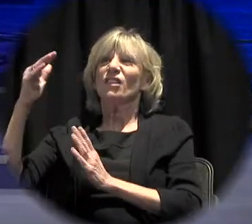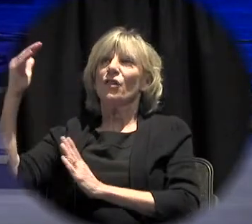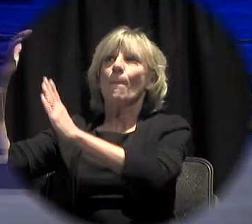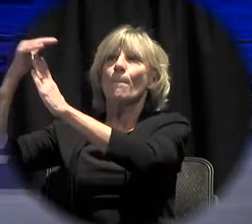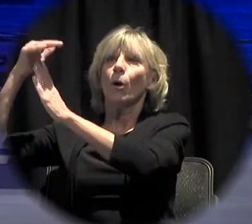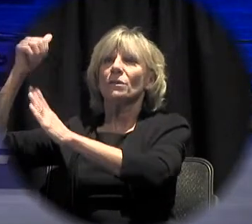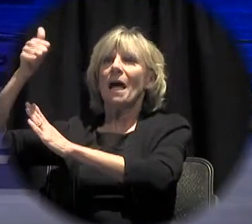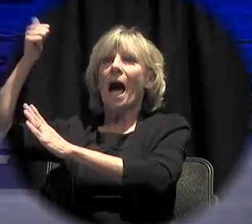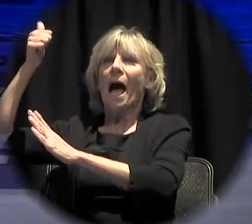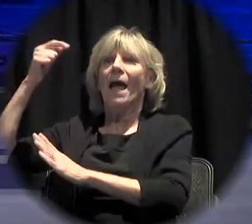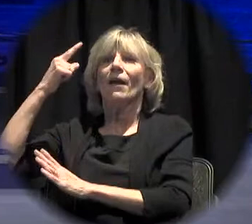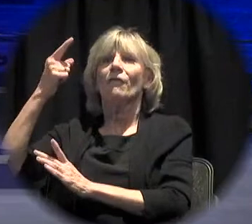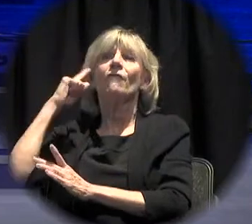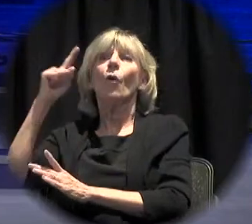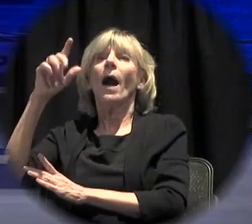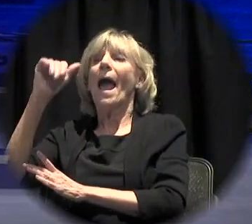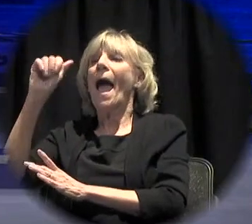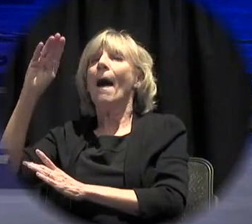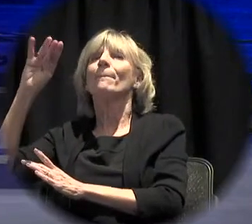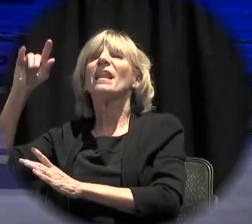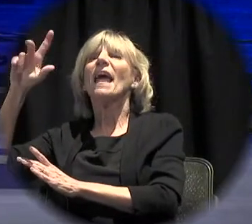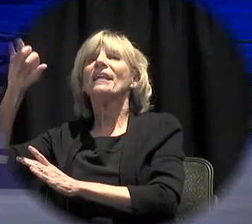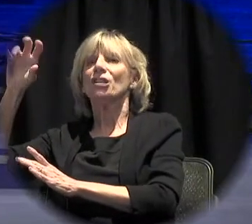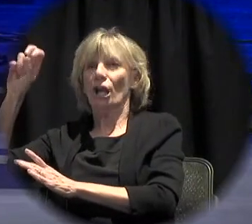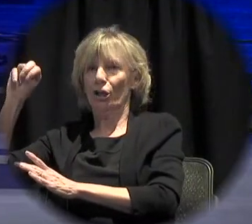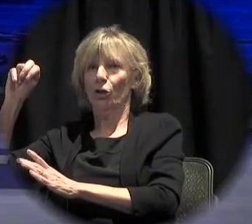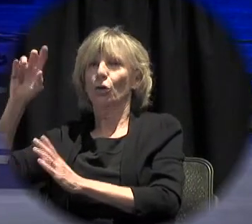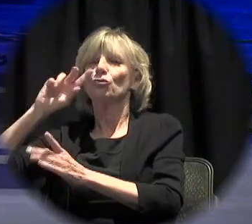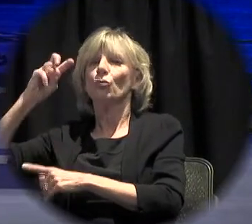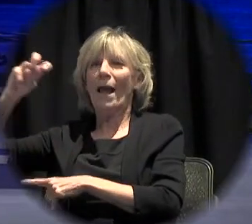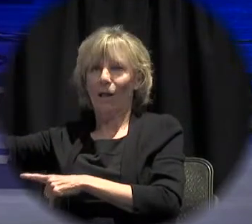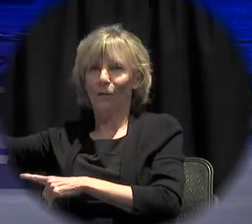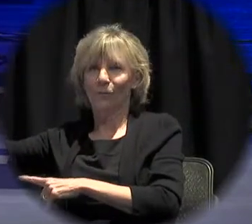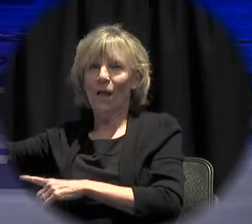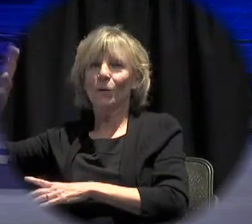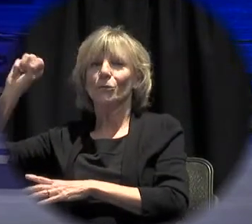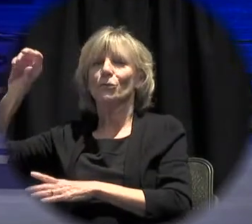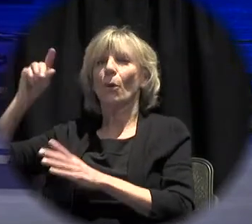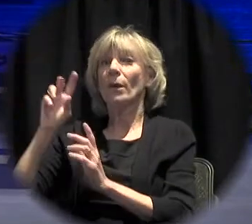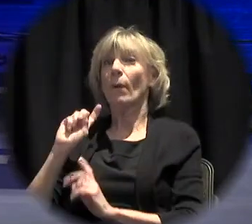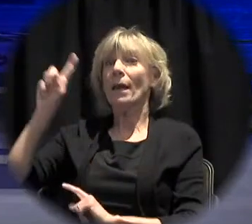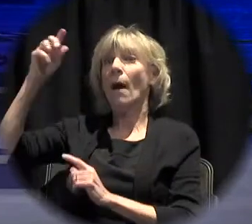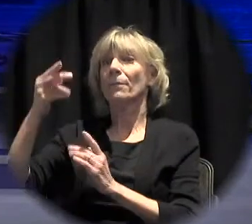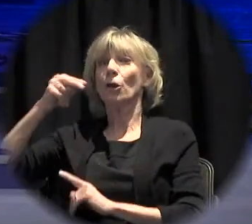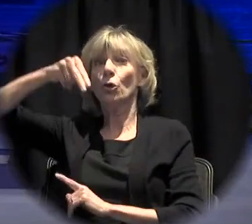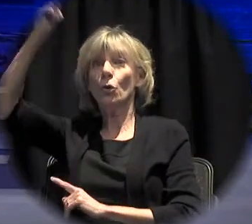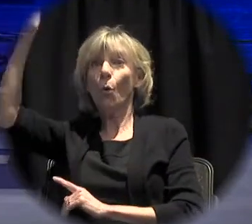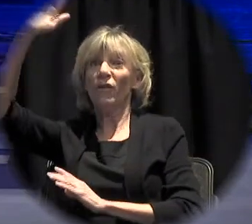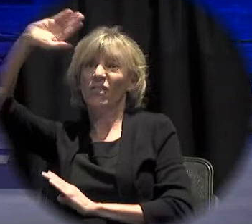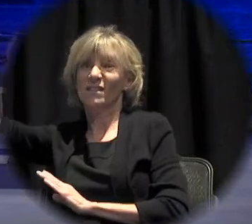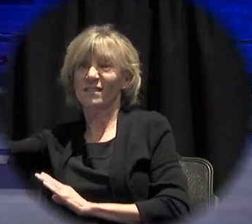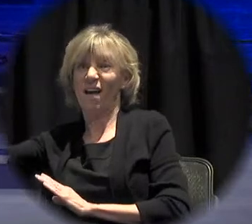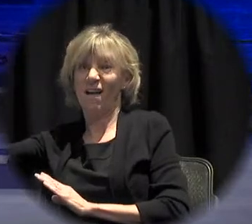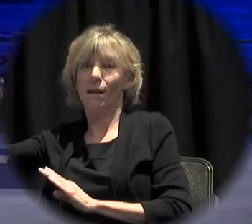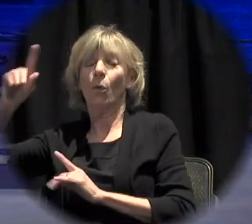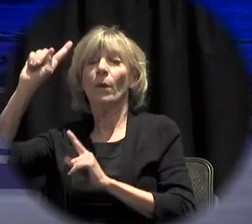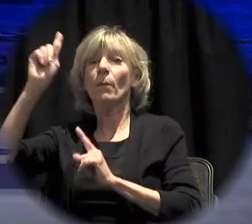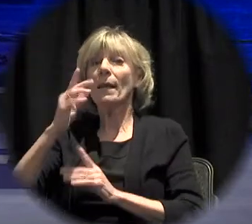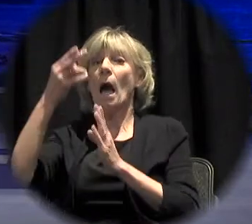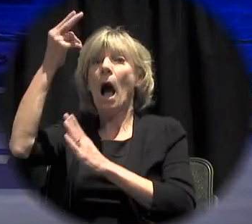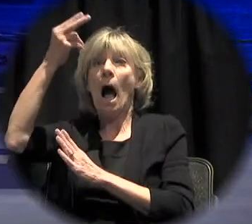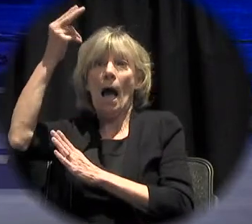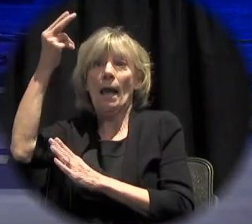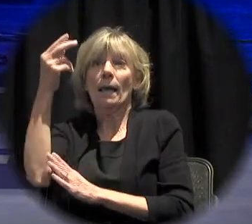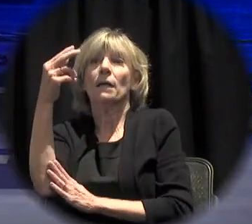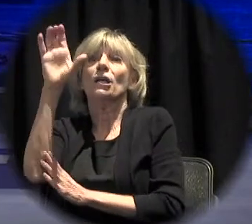Mount Katahdin from the north side, so we had to come across Knife's Edge and down and up the chimney, which is a very